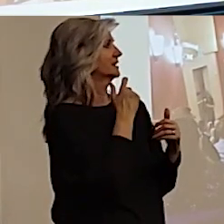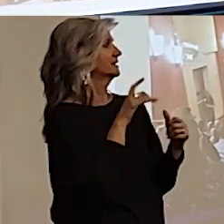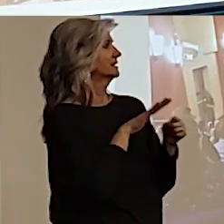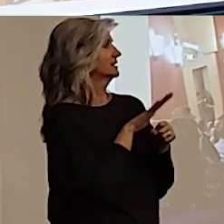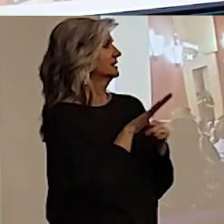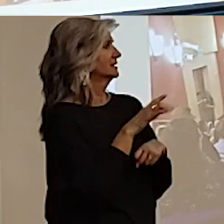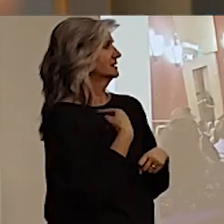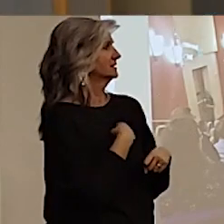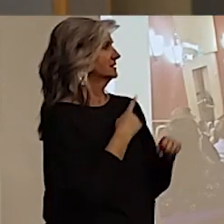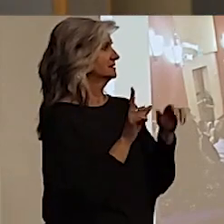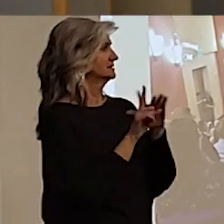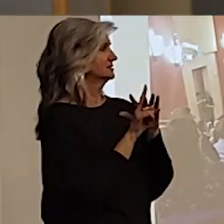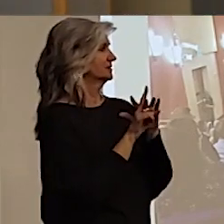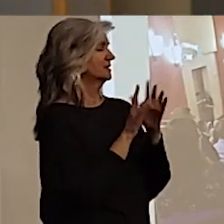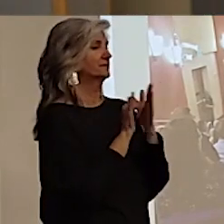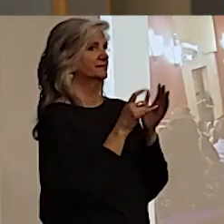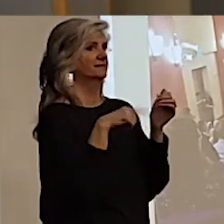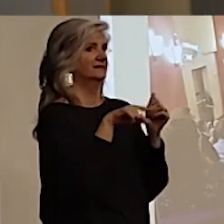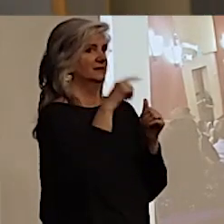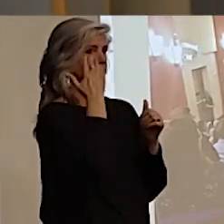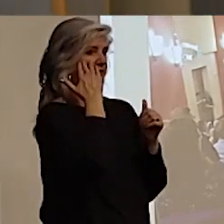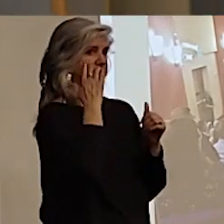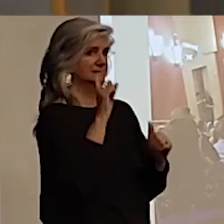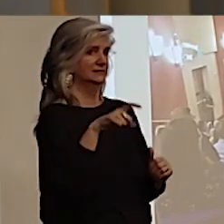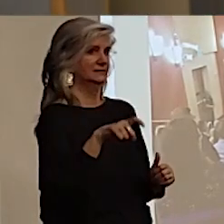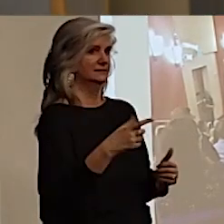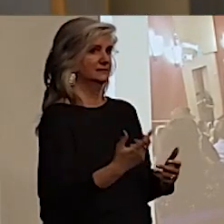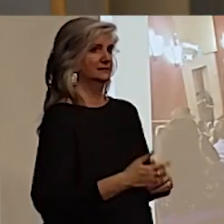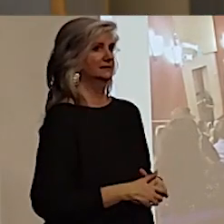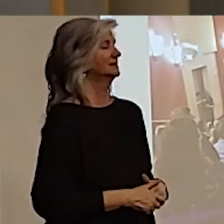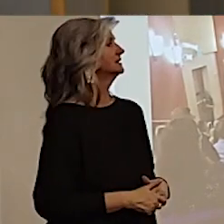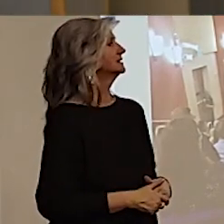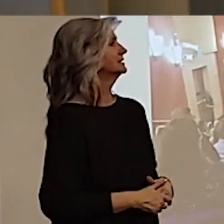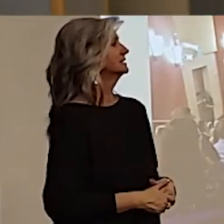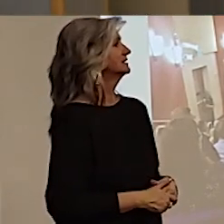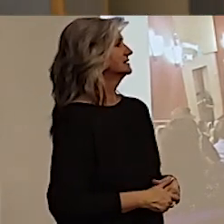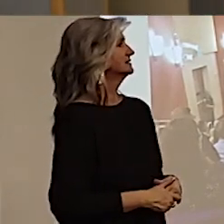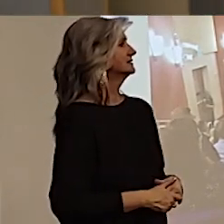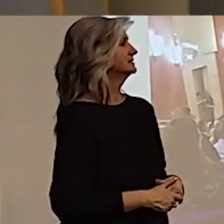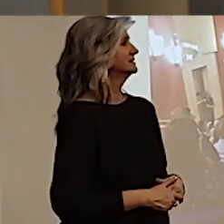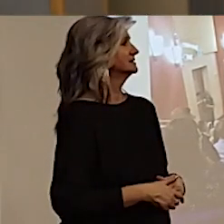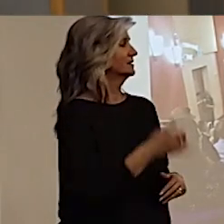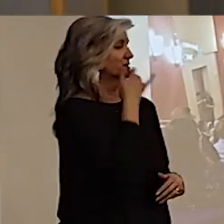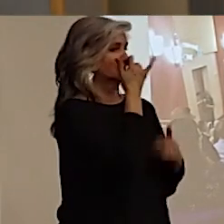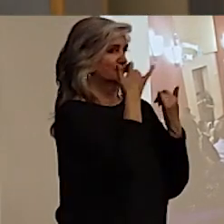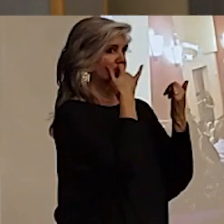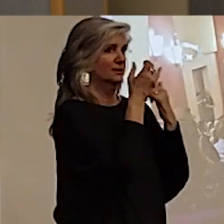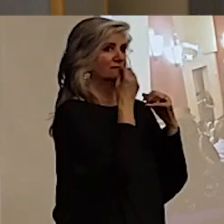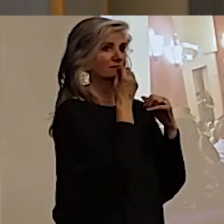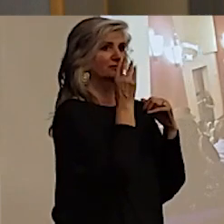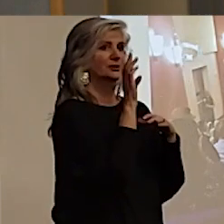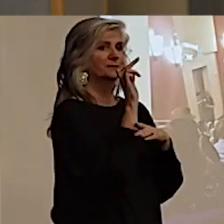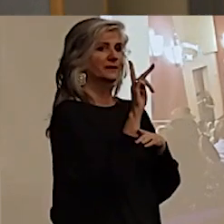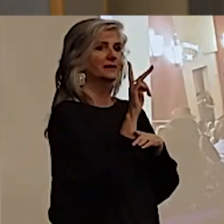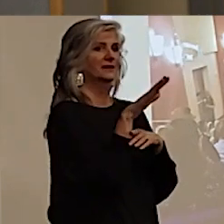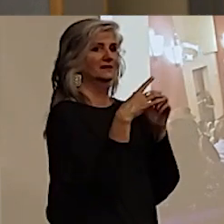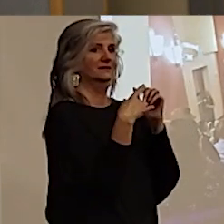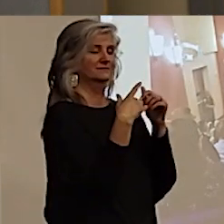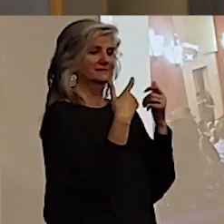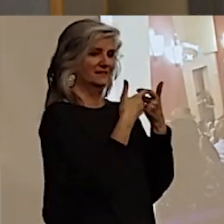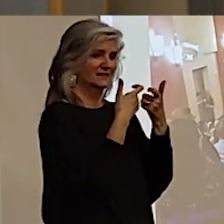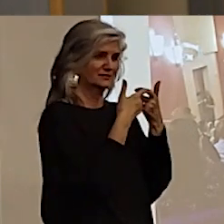of us showed up that they know it's urgent. So call food banks, call your elected